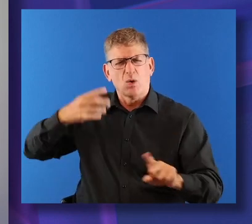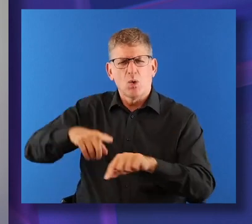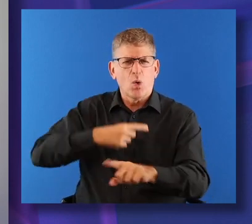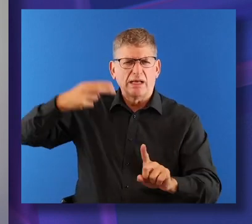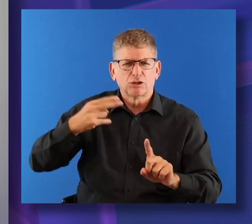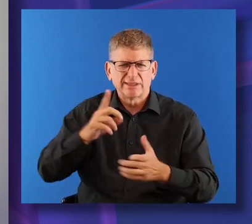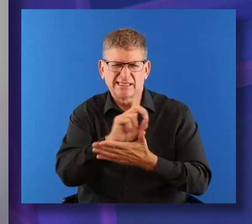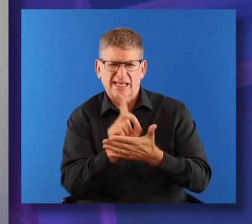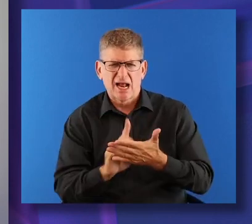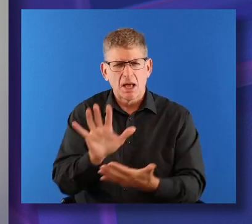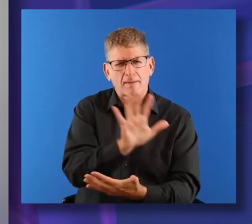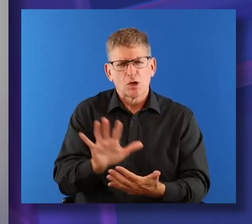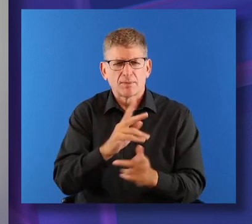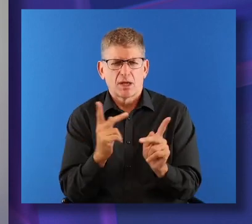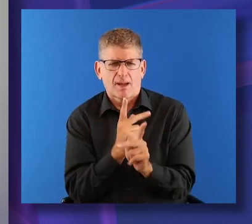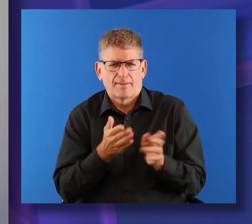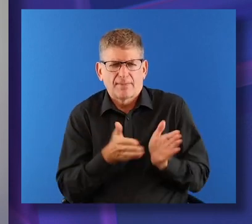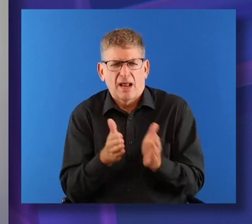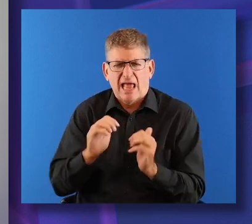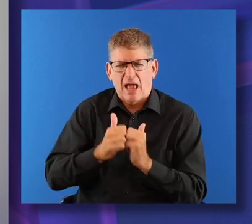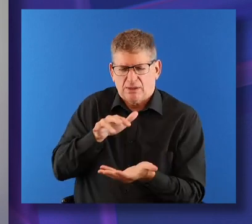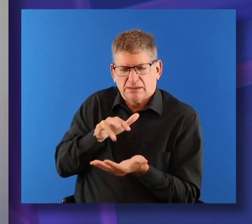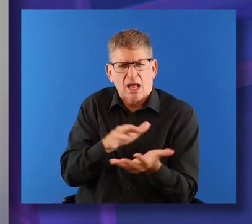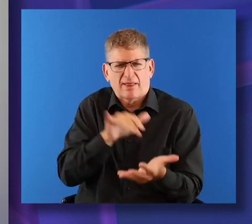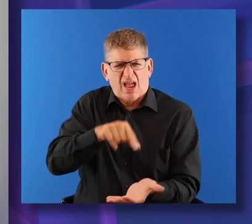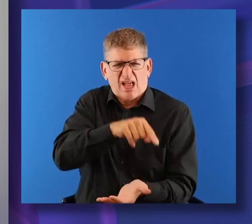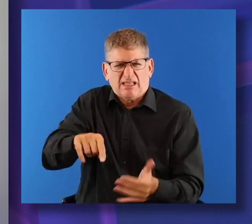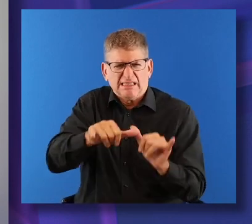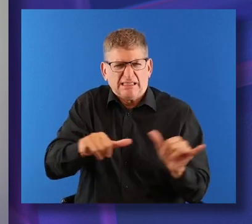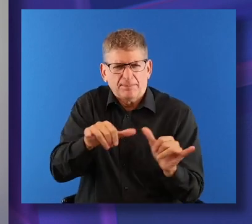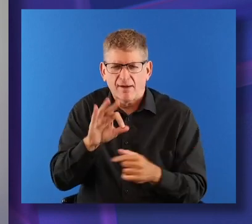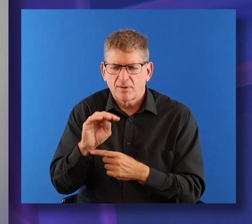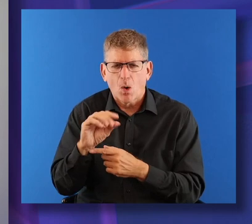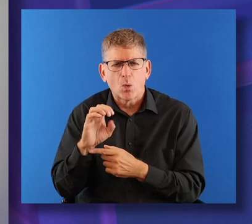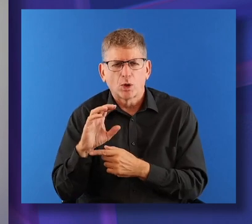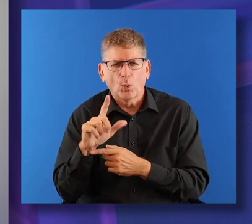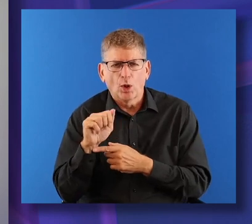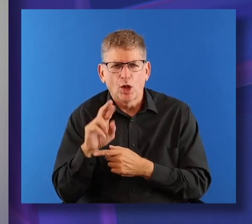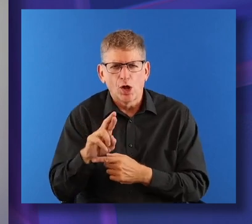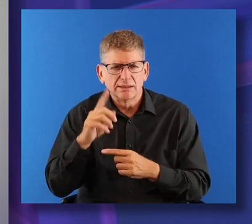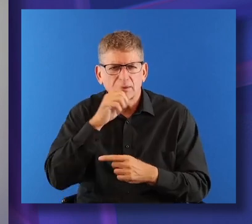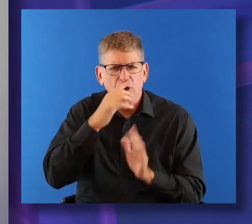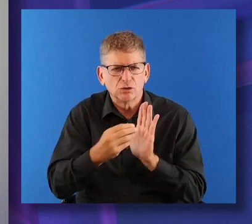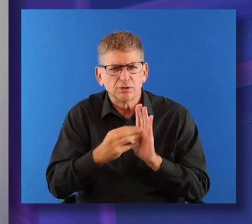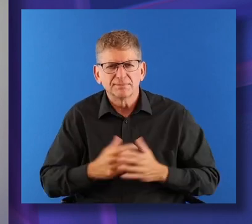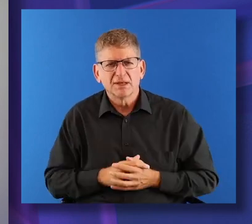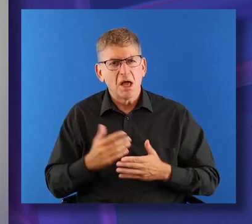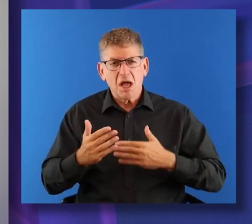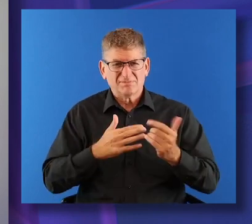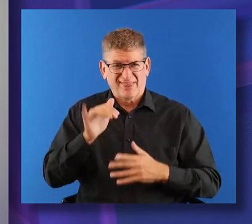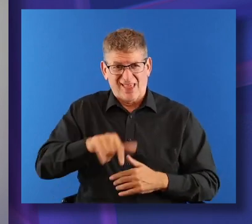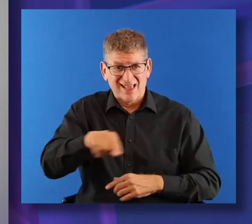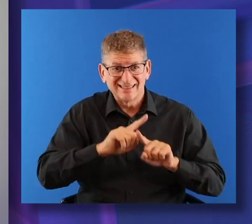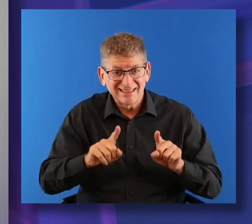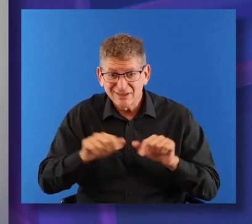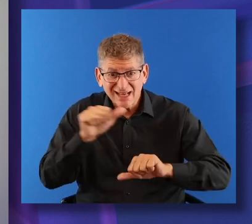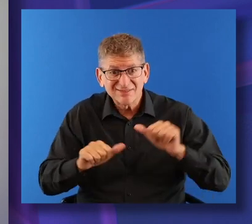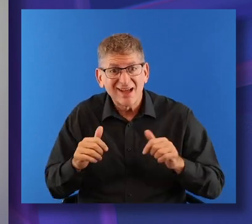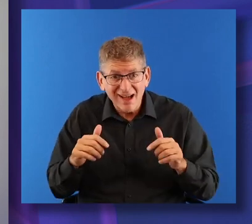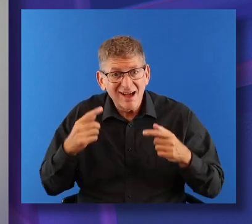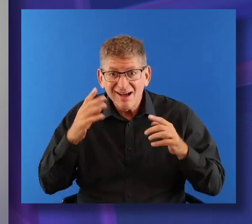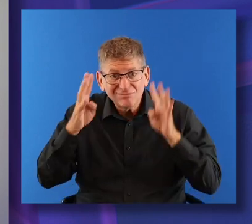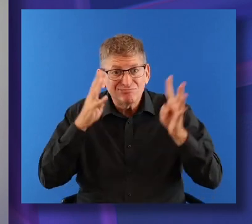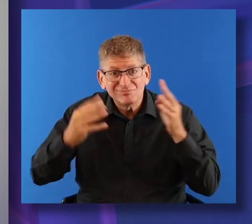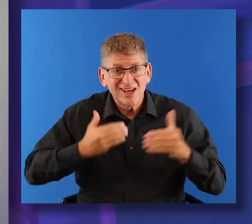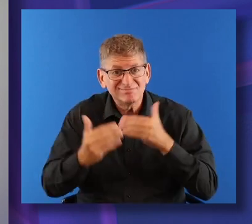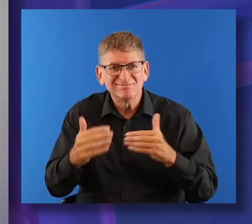remains extremely challenging to simulate to long enough timescales and to be able to simulate large enough systems to a high enough degree of